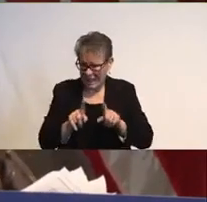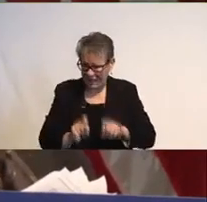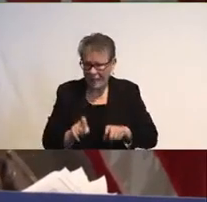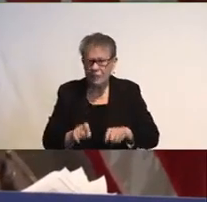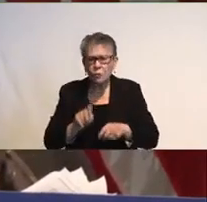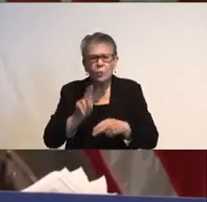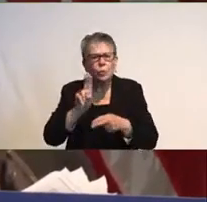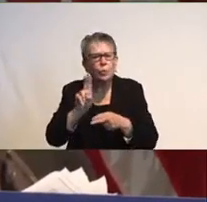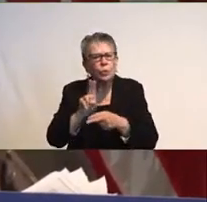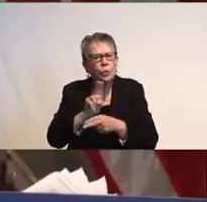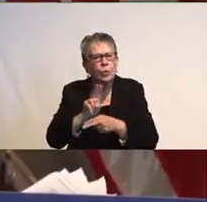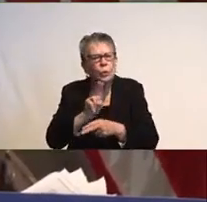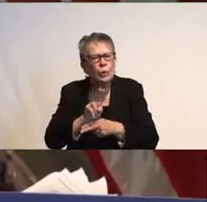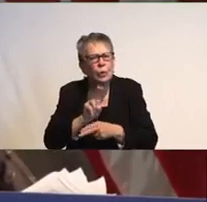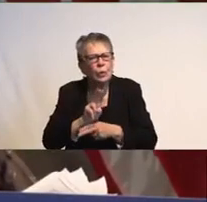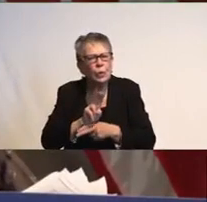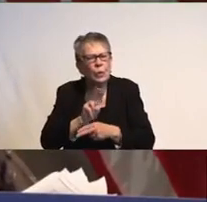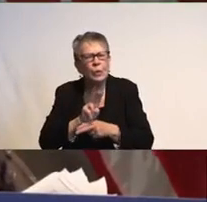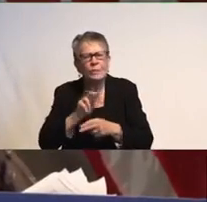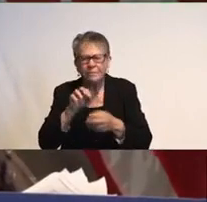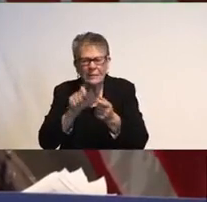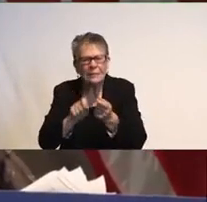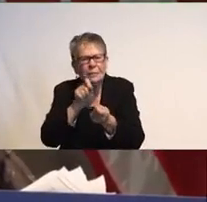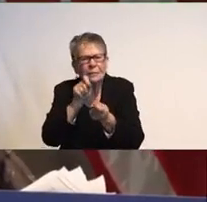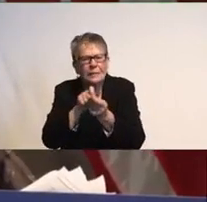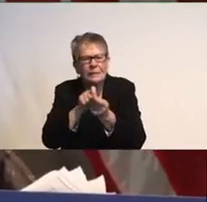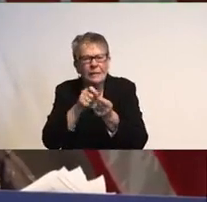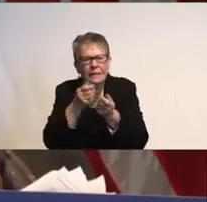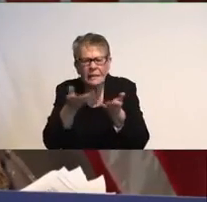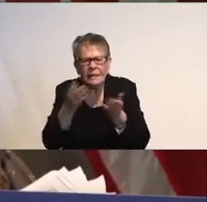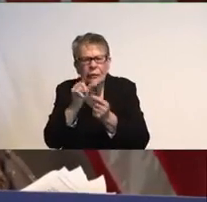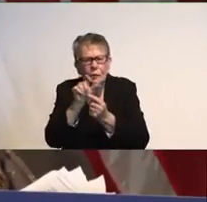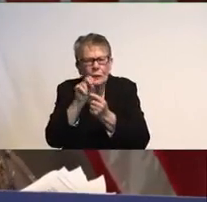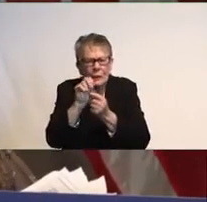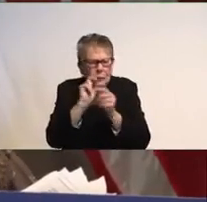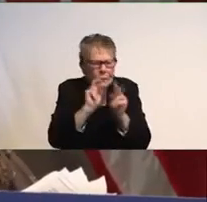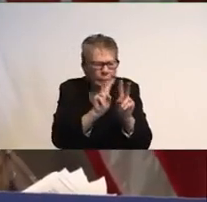actual sequencing of the specimens that we receive.